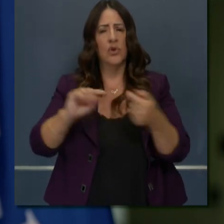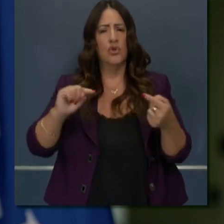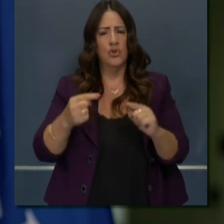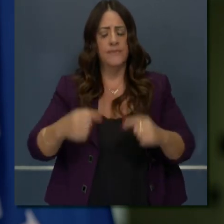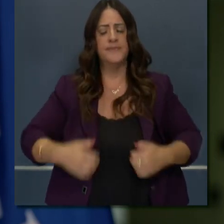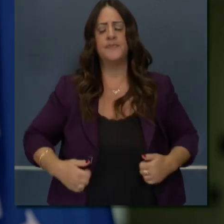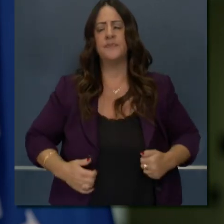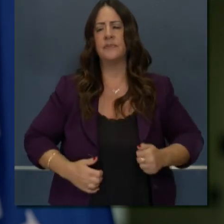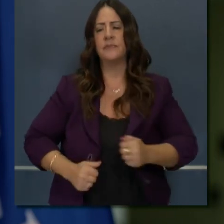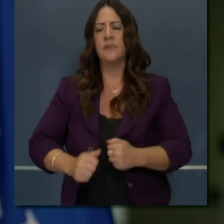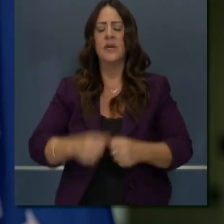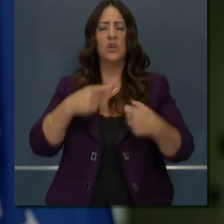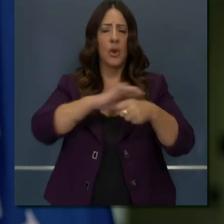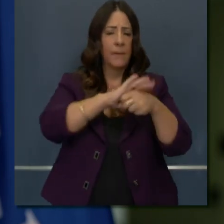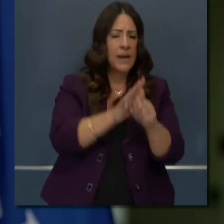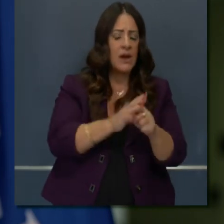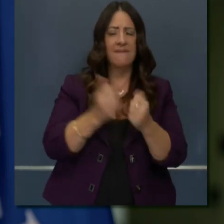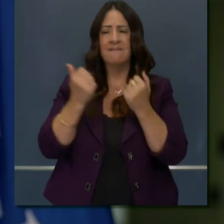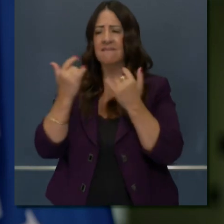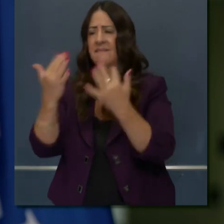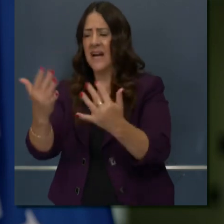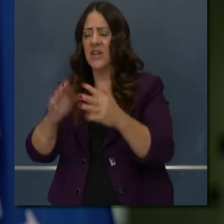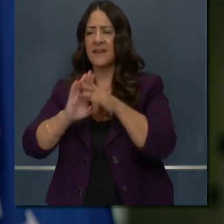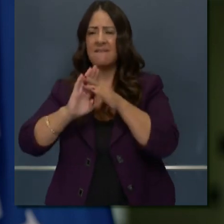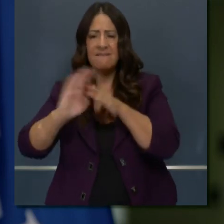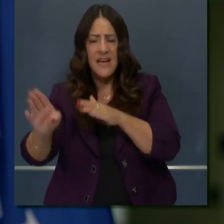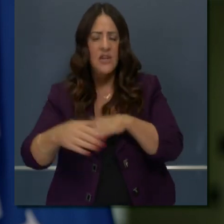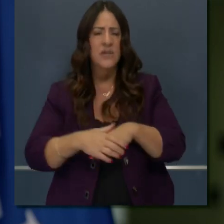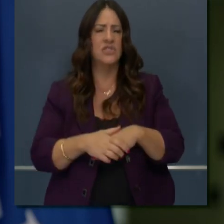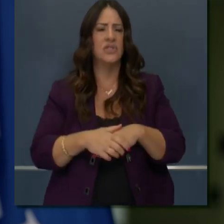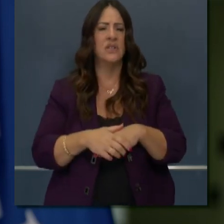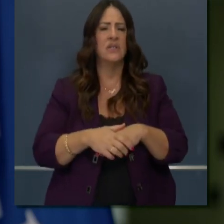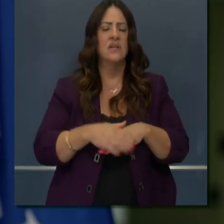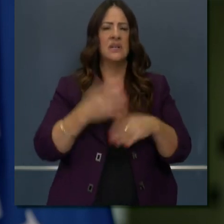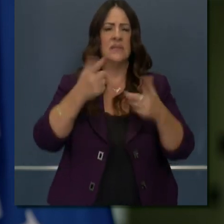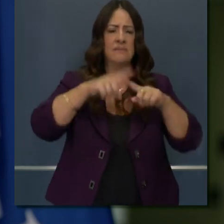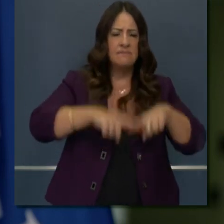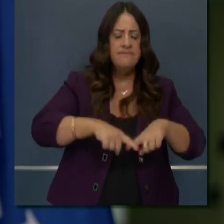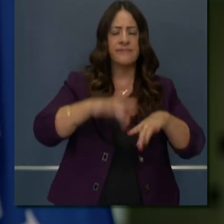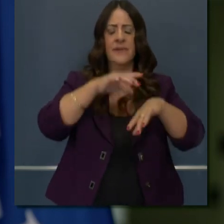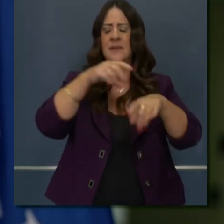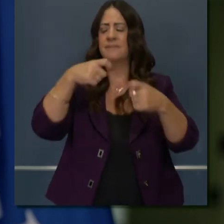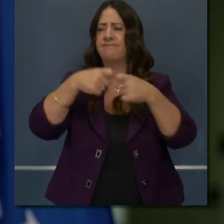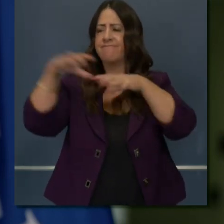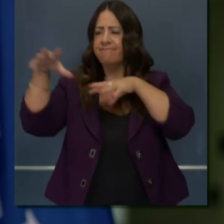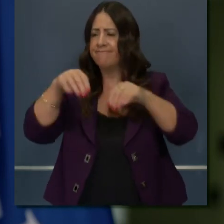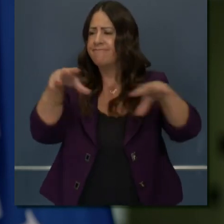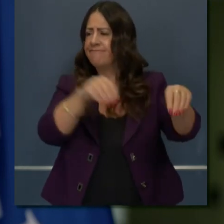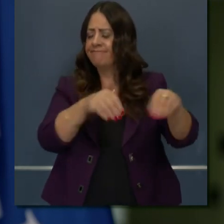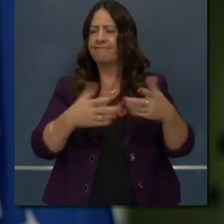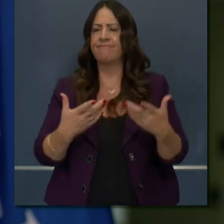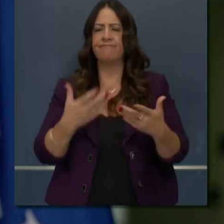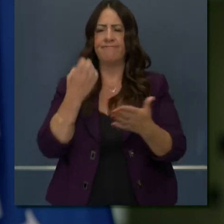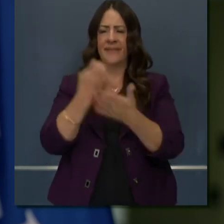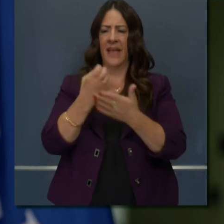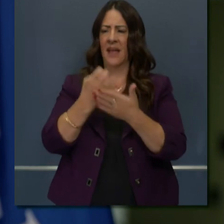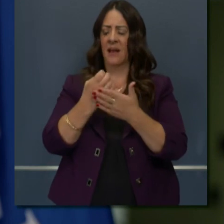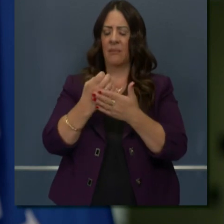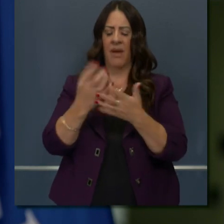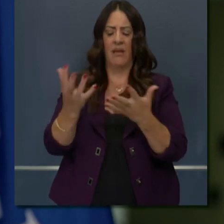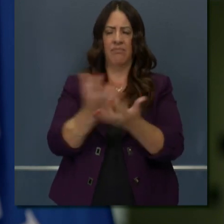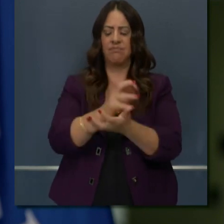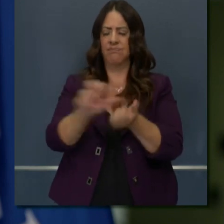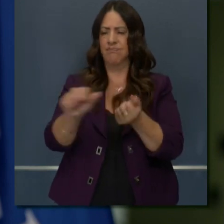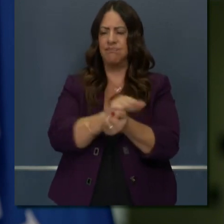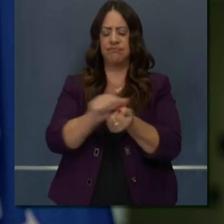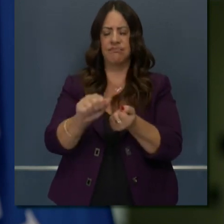fires, evacuations, run on supplies, power outages, and the obvious economic downturn